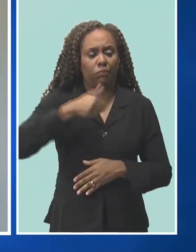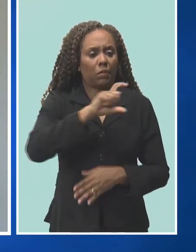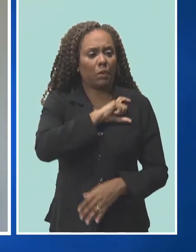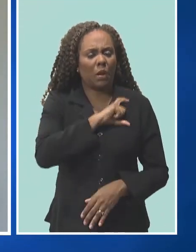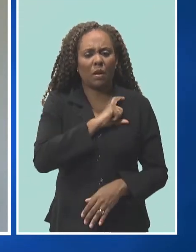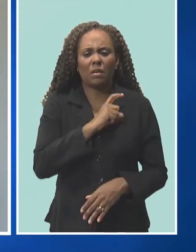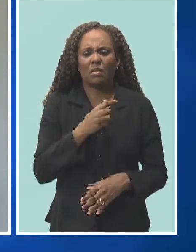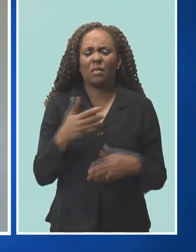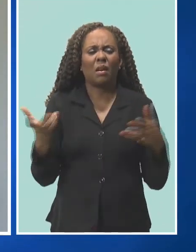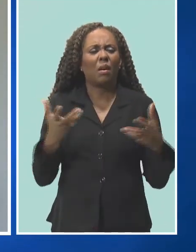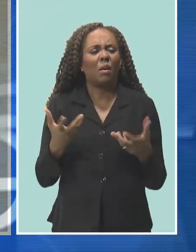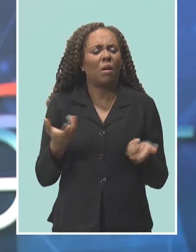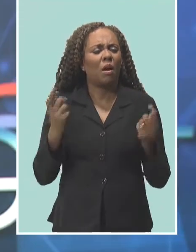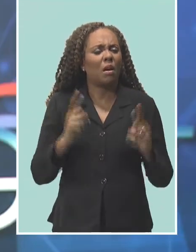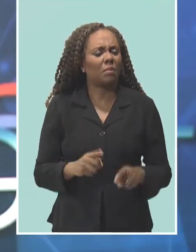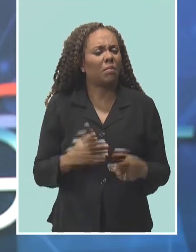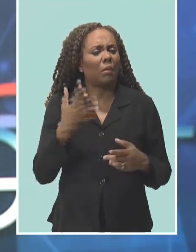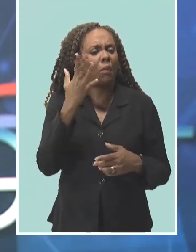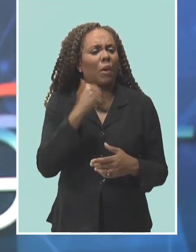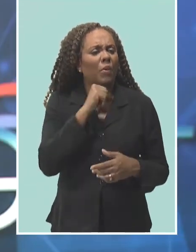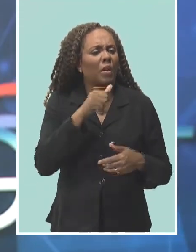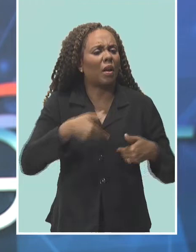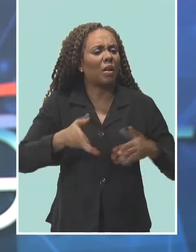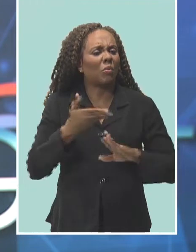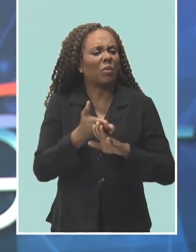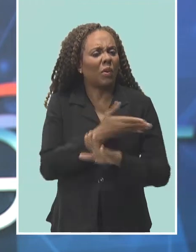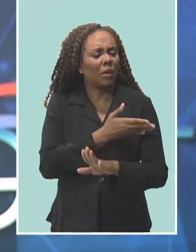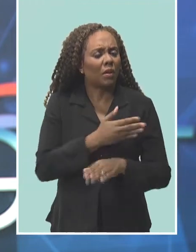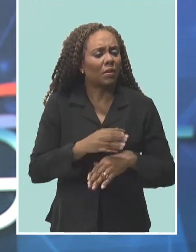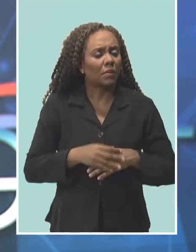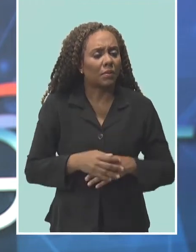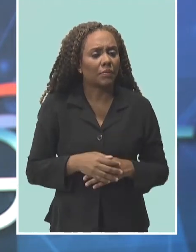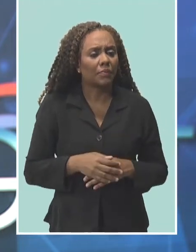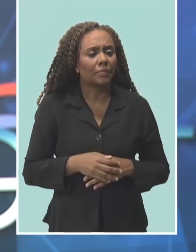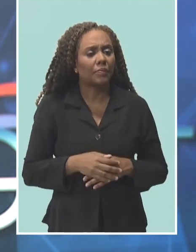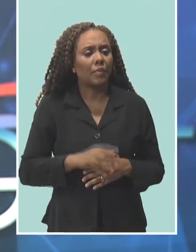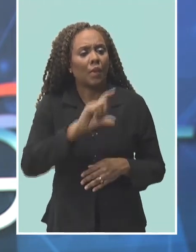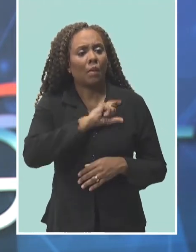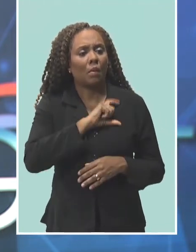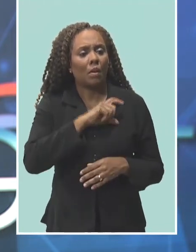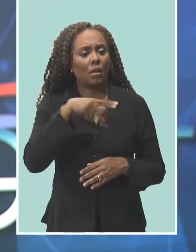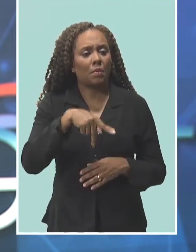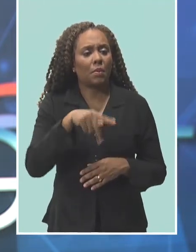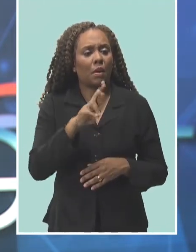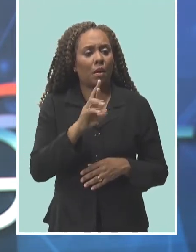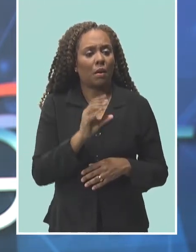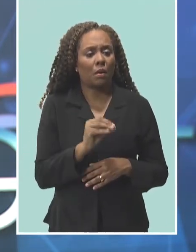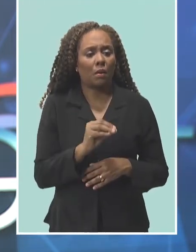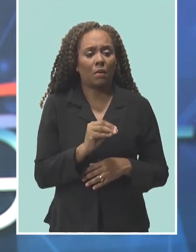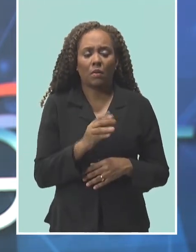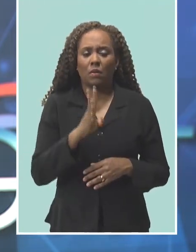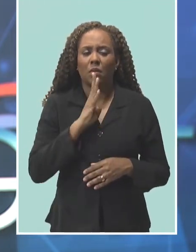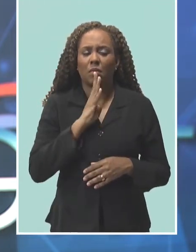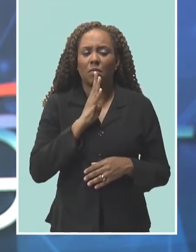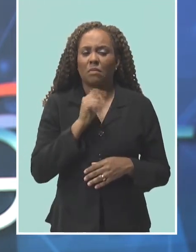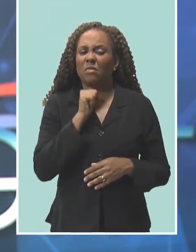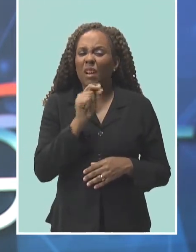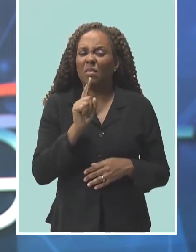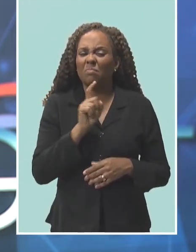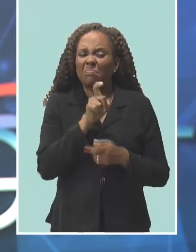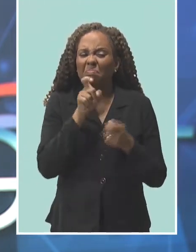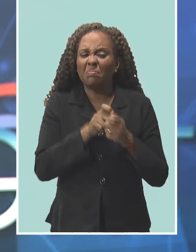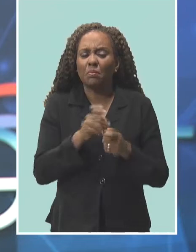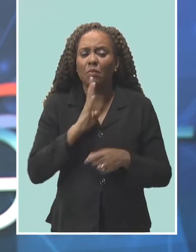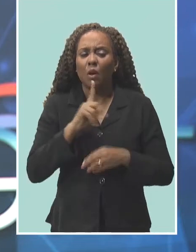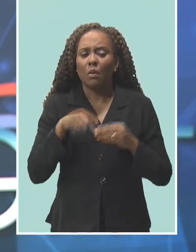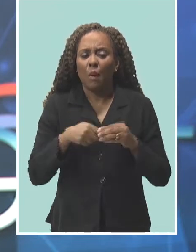to find common ground. Meanwhile, Police Public Relations Officer Inspector Rodney Innes did not specifically comment on the